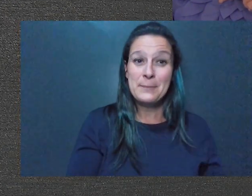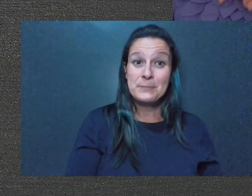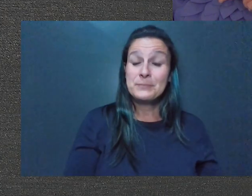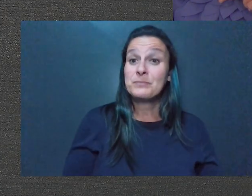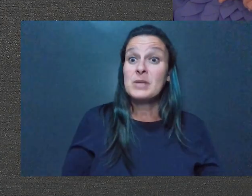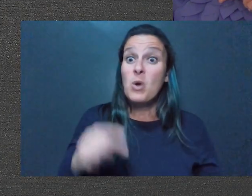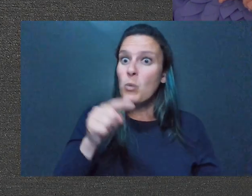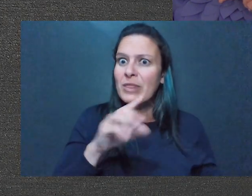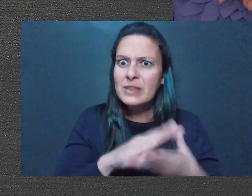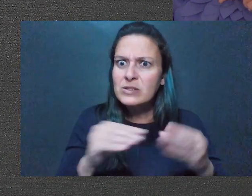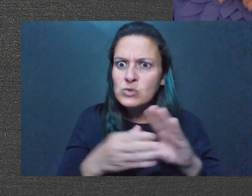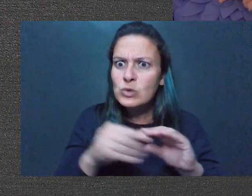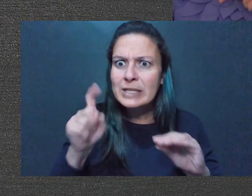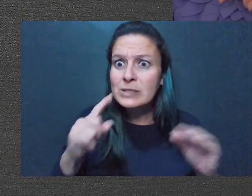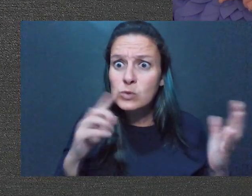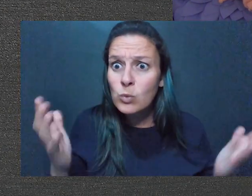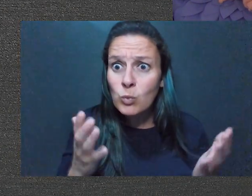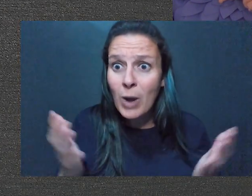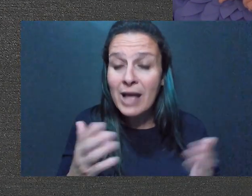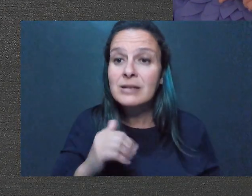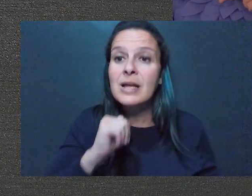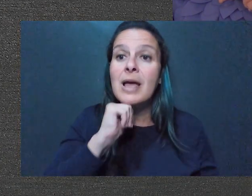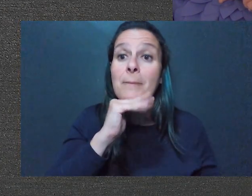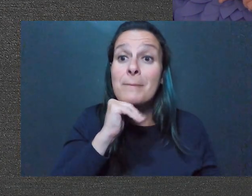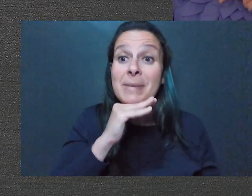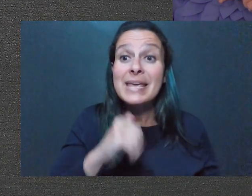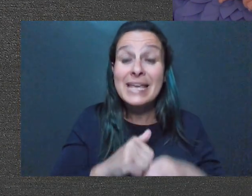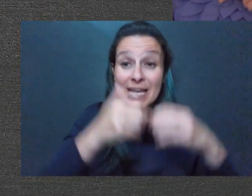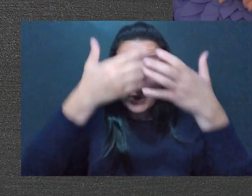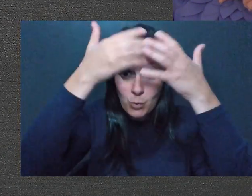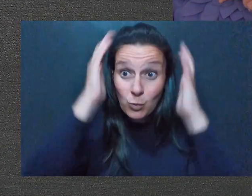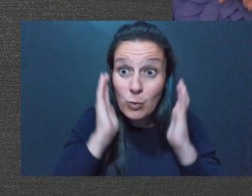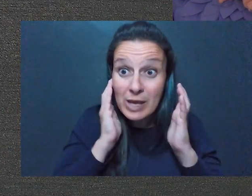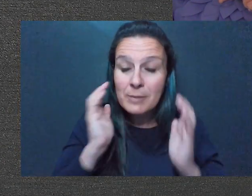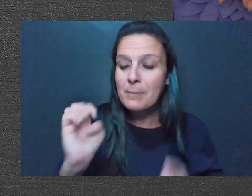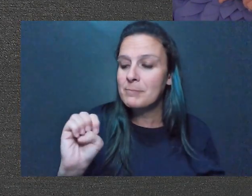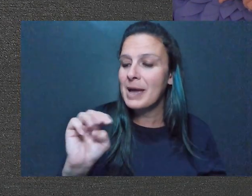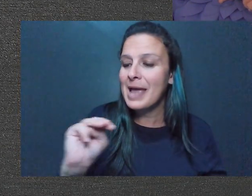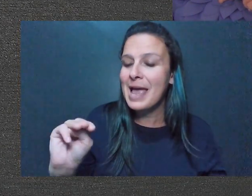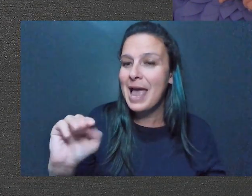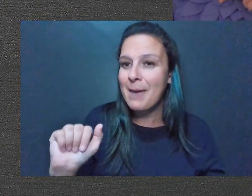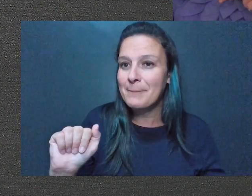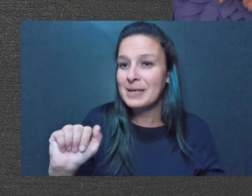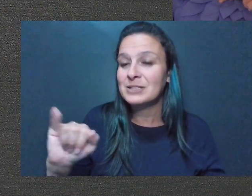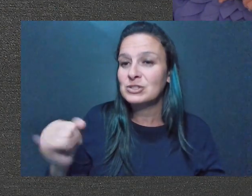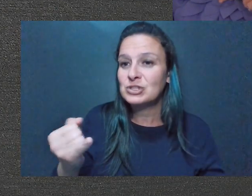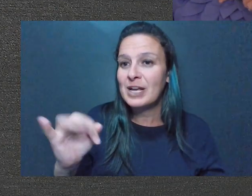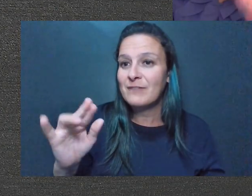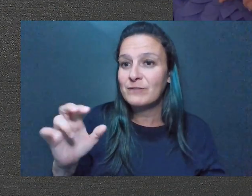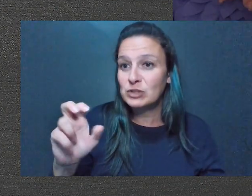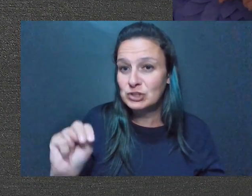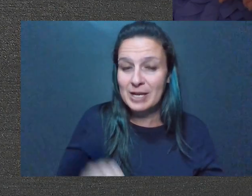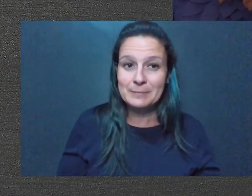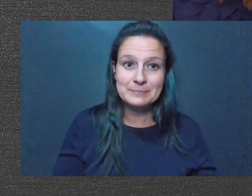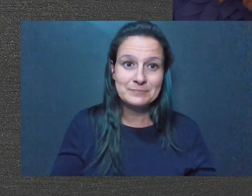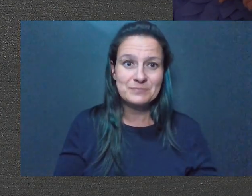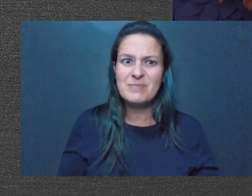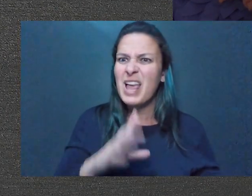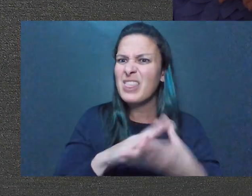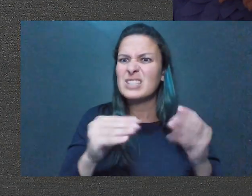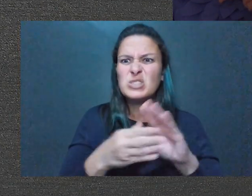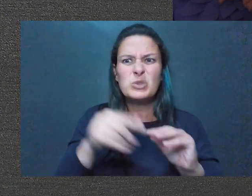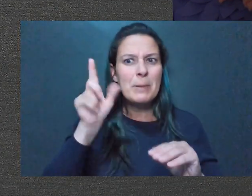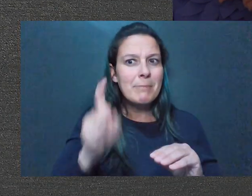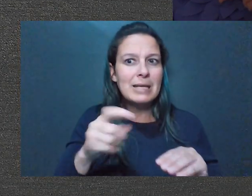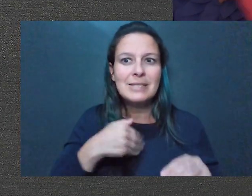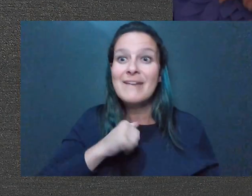What This Story Needs is a Pig in a Wig by Emma J. Verjean. What this story needs is a